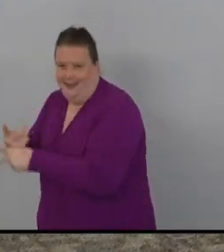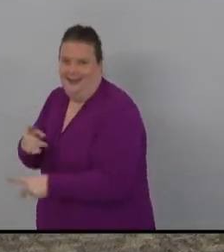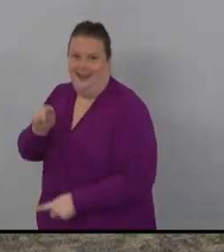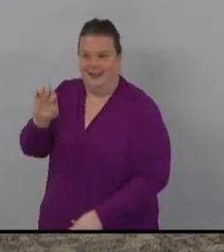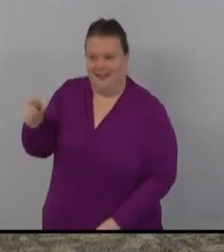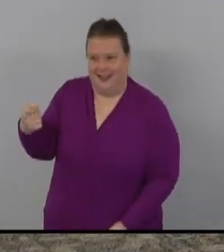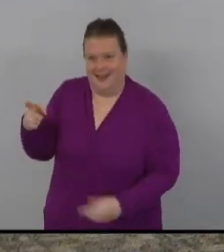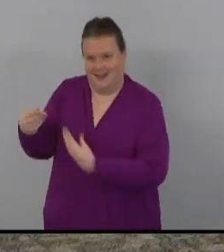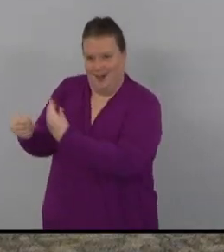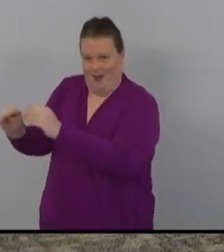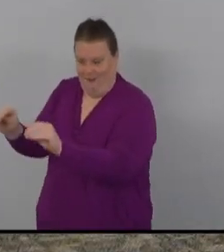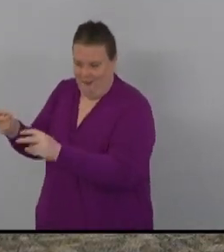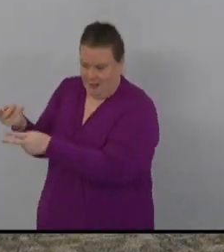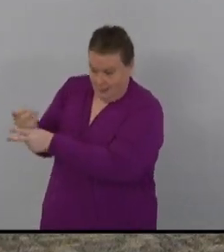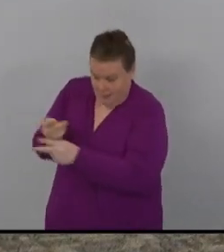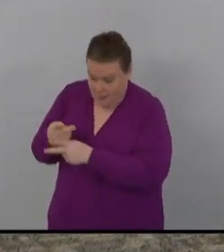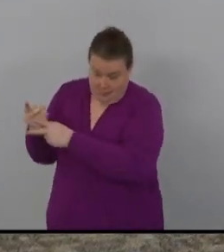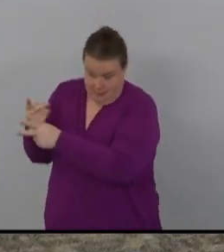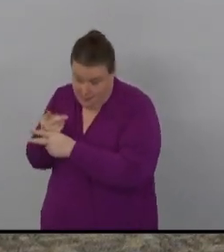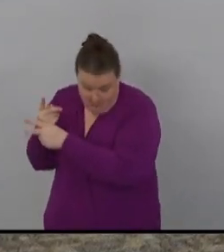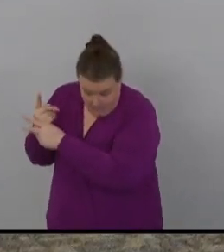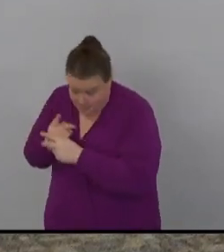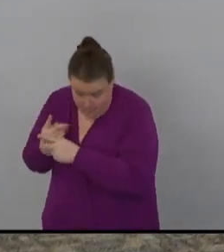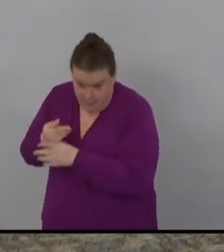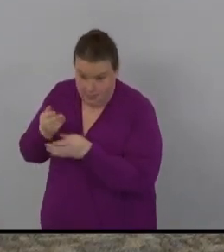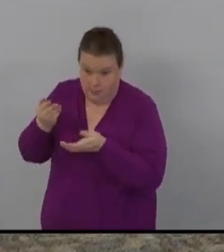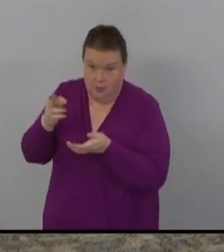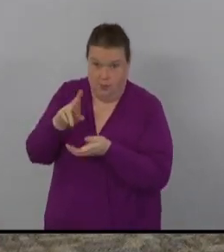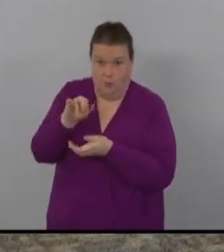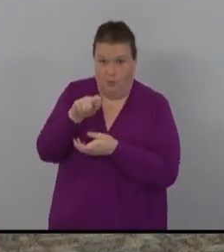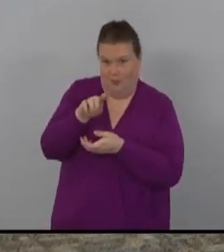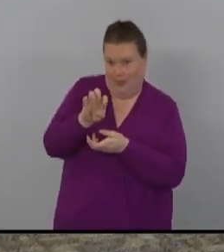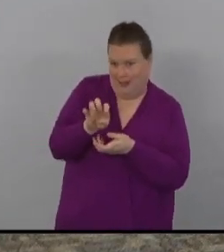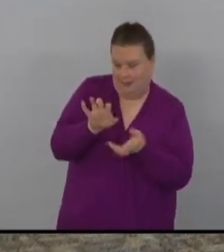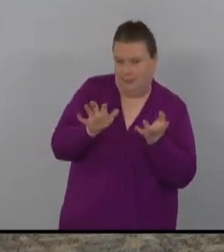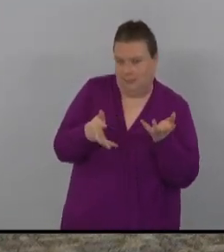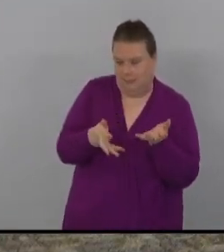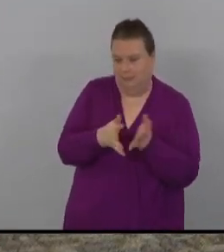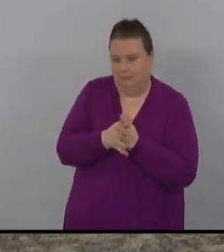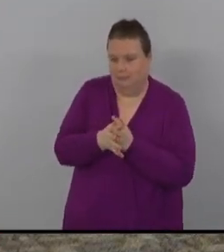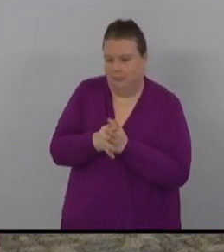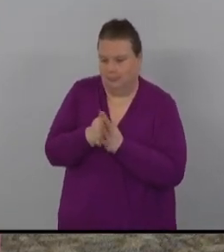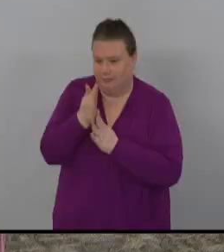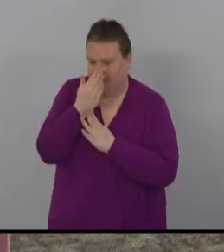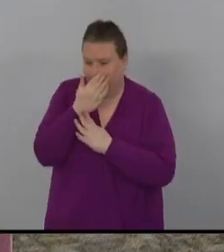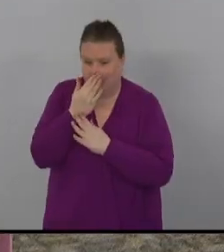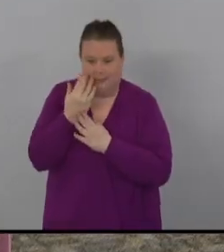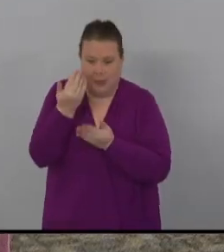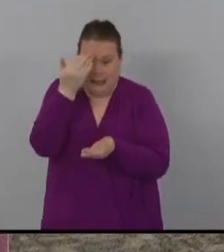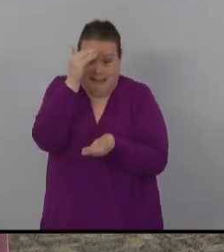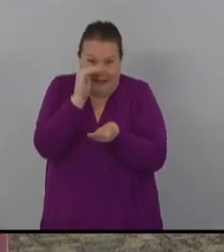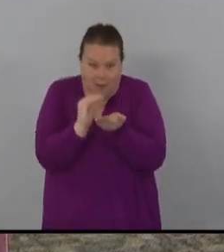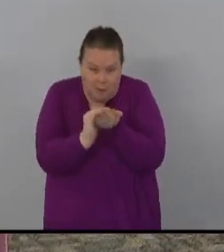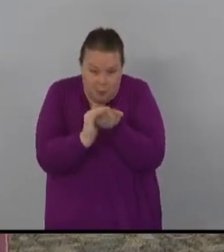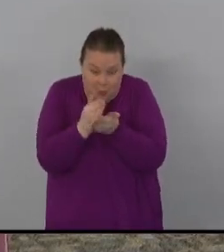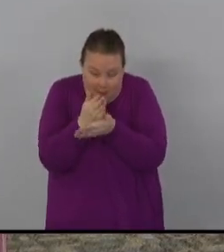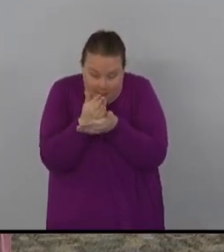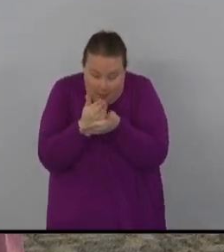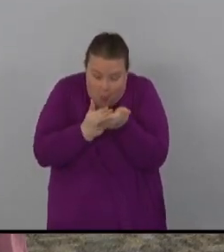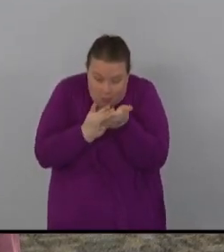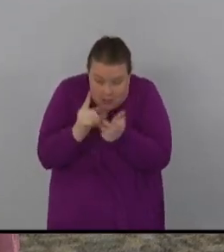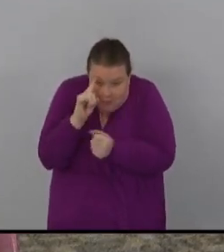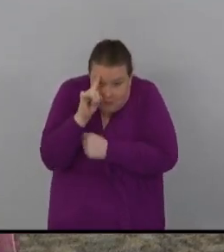that, especially that debt rate down to the portion of a penny that they're satisfied